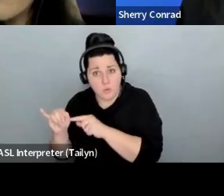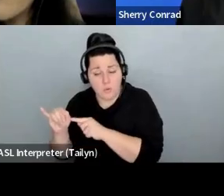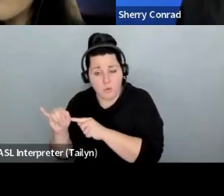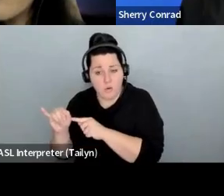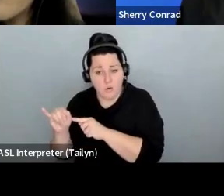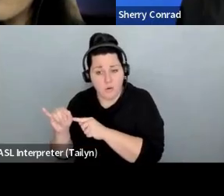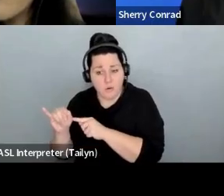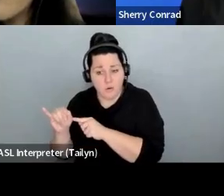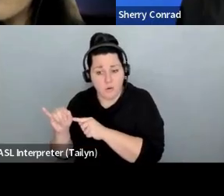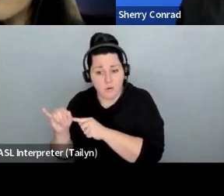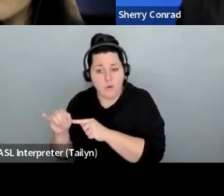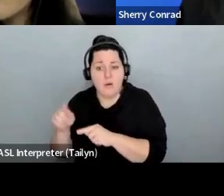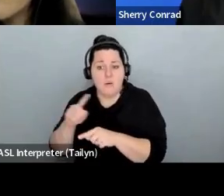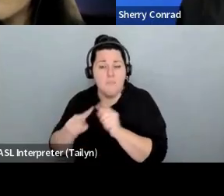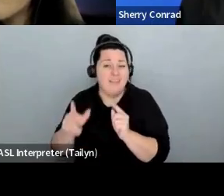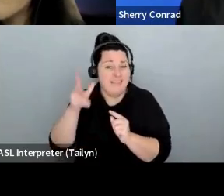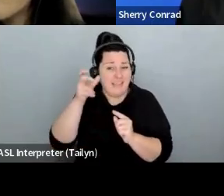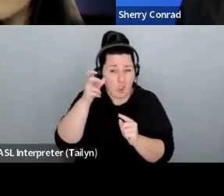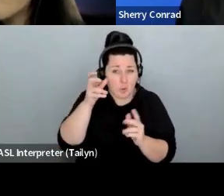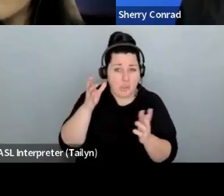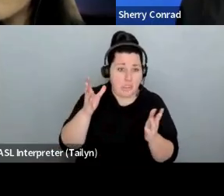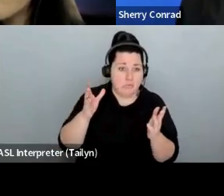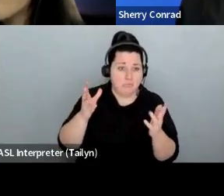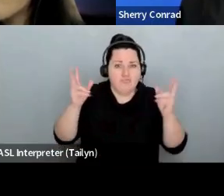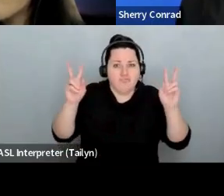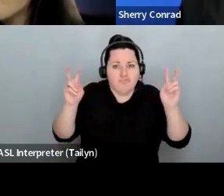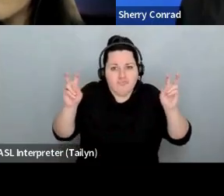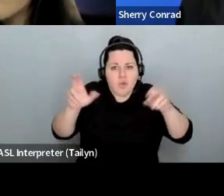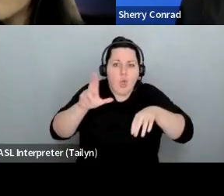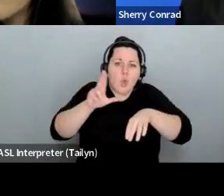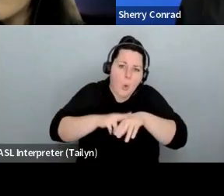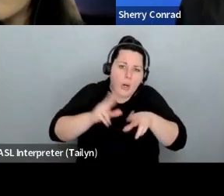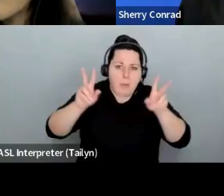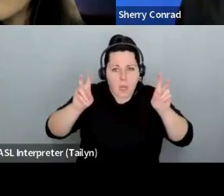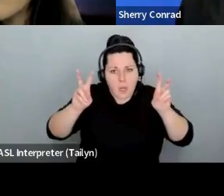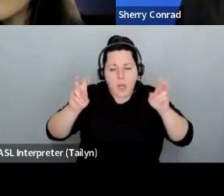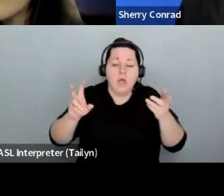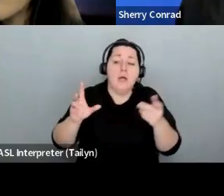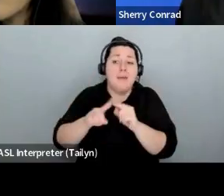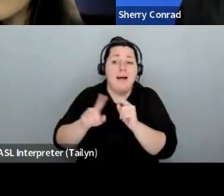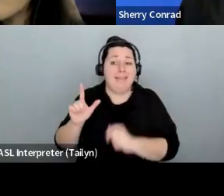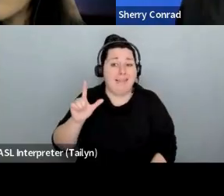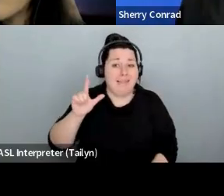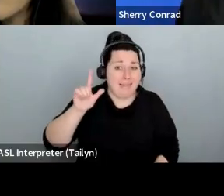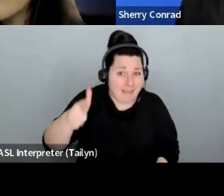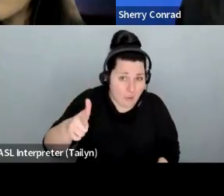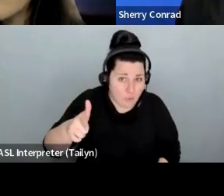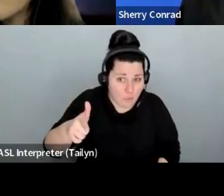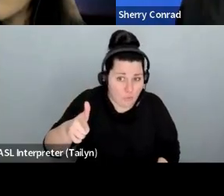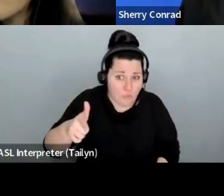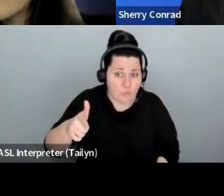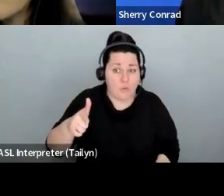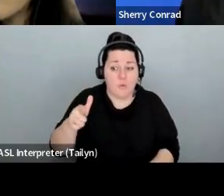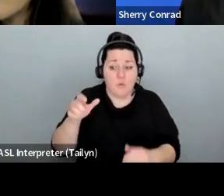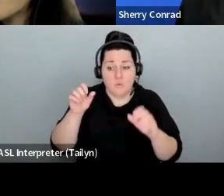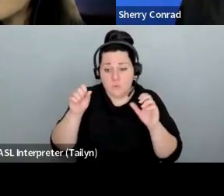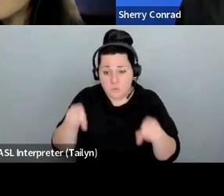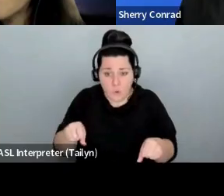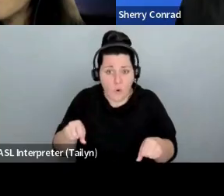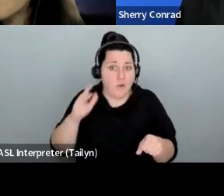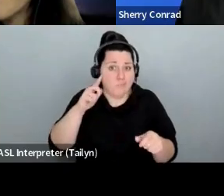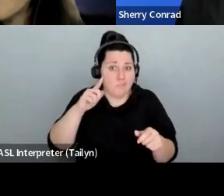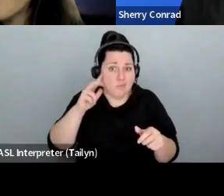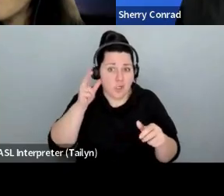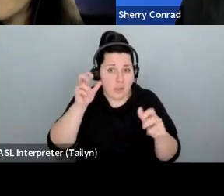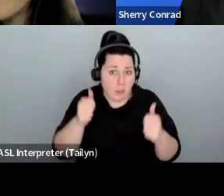have normal hearing at this point, and it could lead to down the road, a hearing